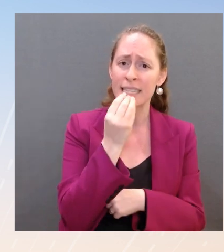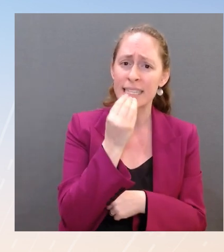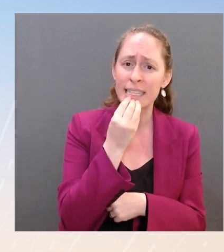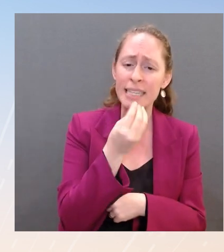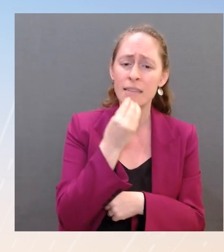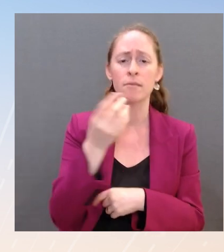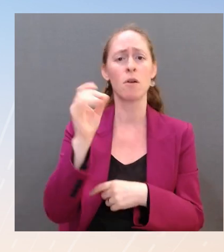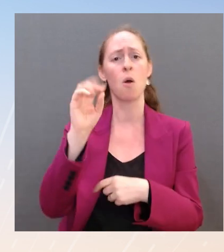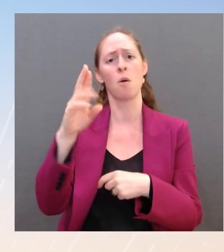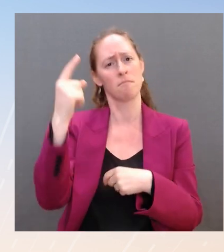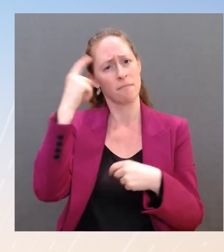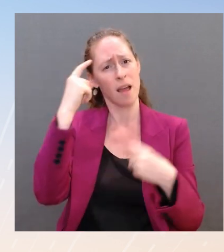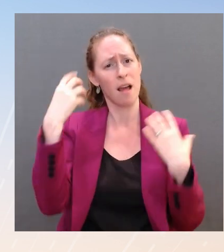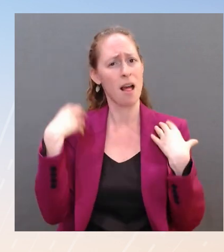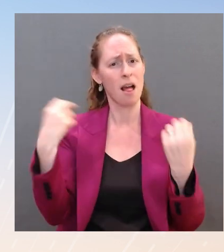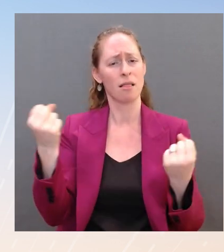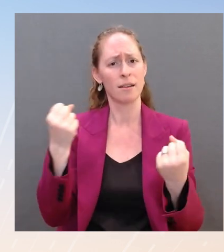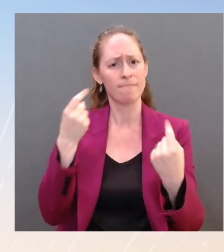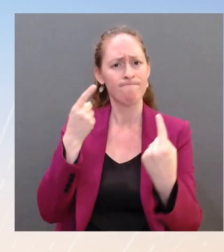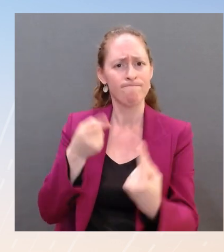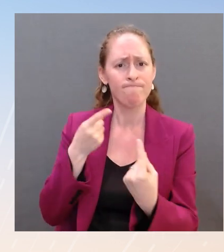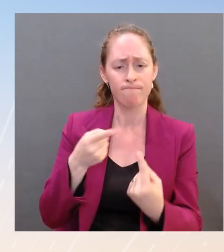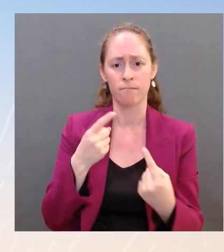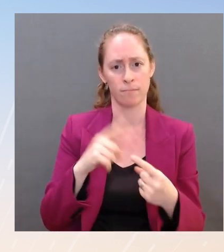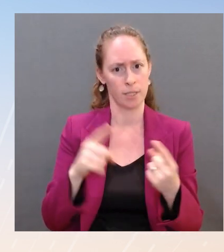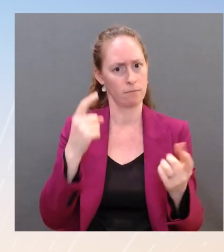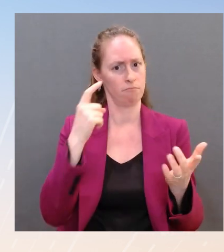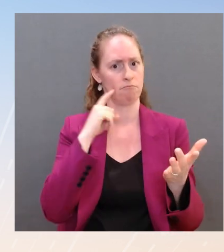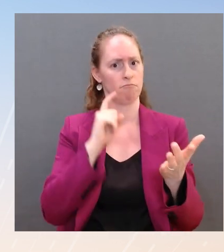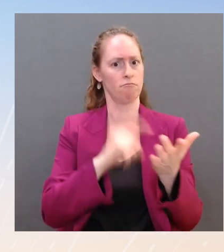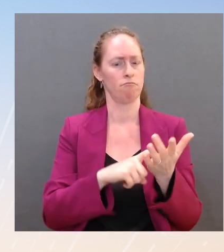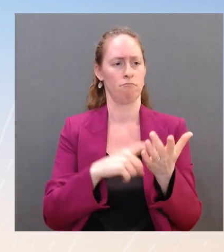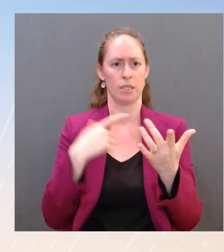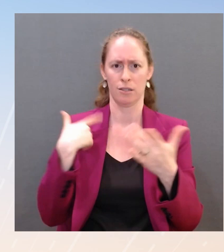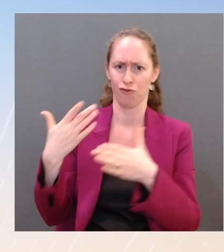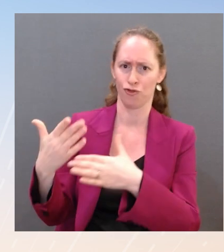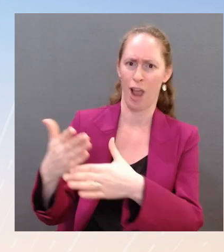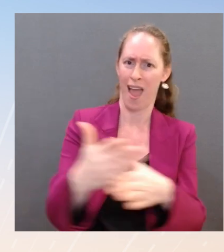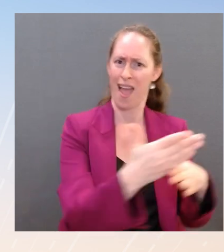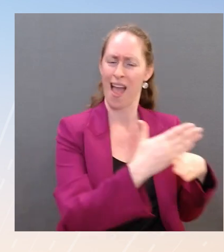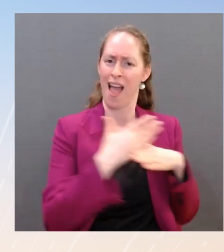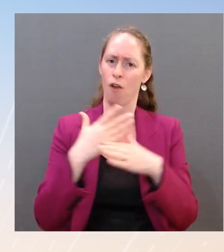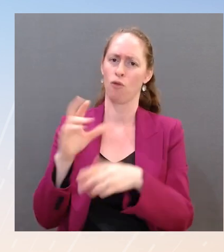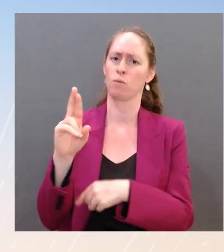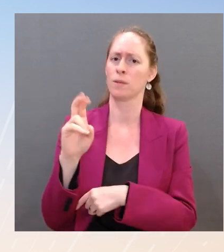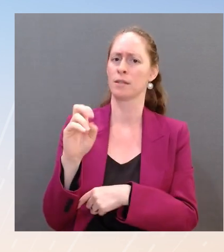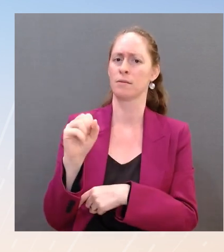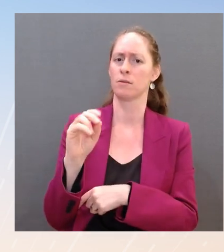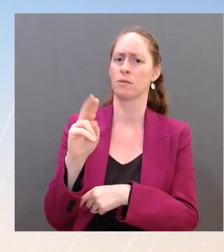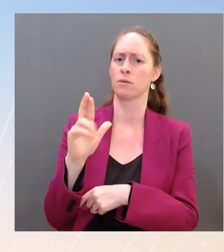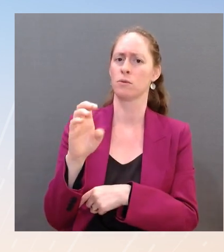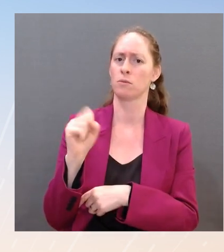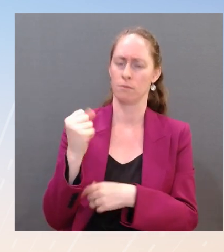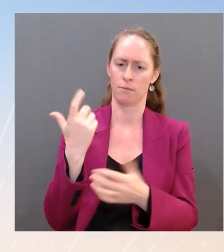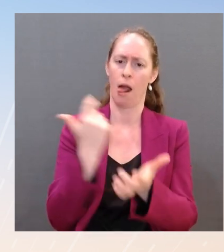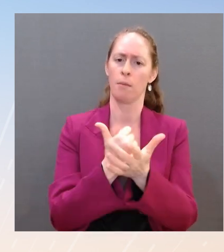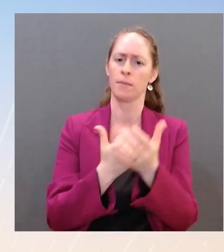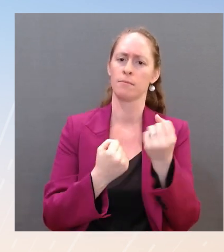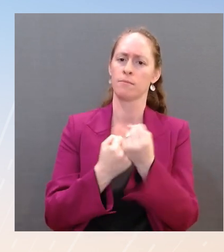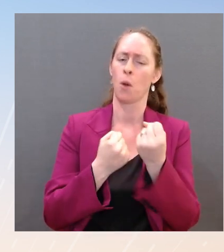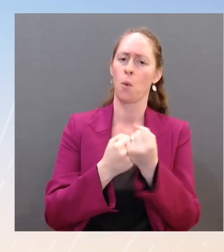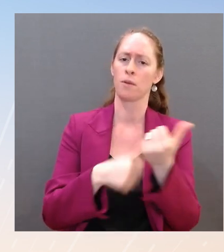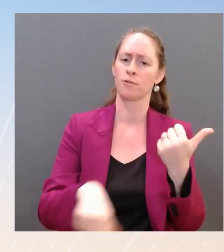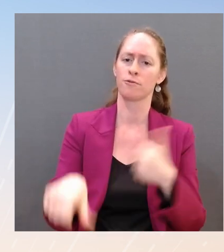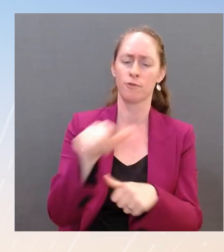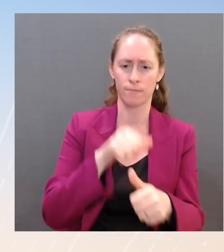same thing. As we head into Mental Health Action Day tomorrow, our administration will continue